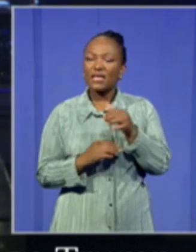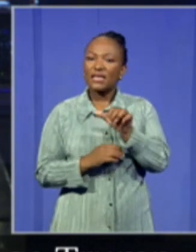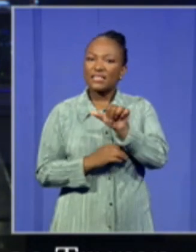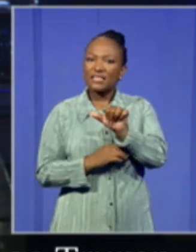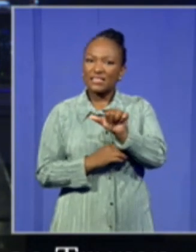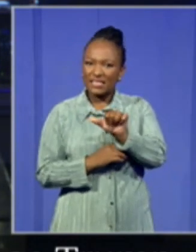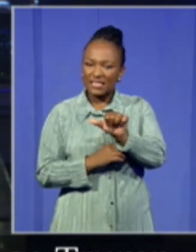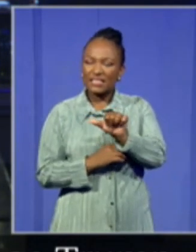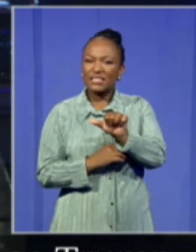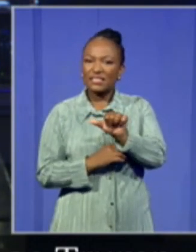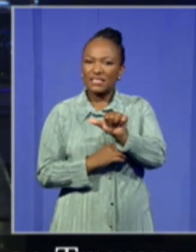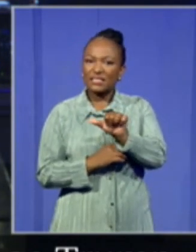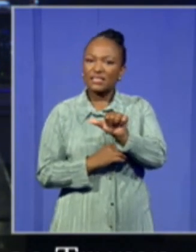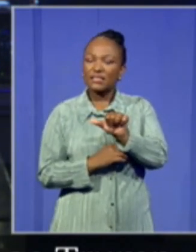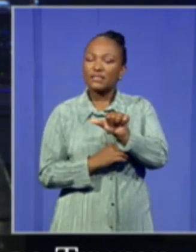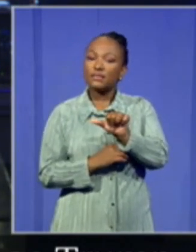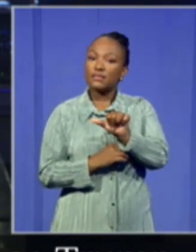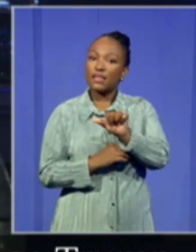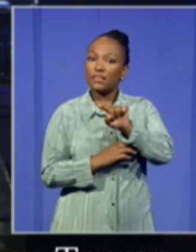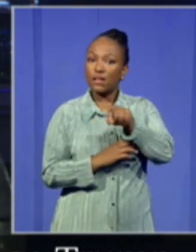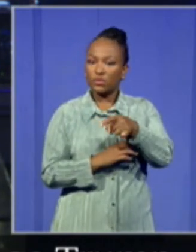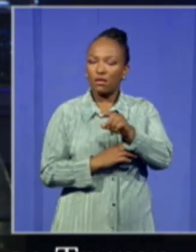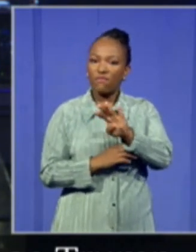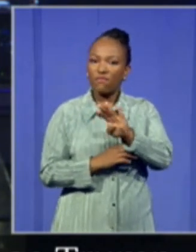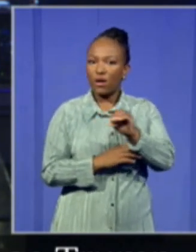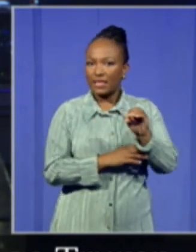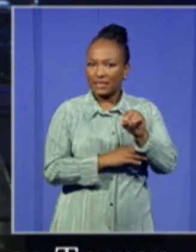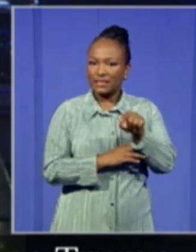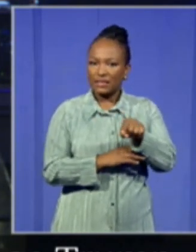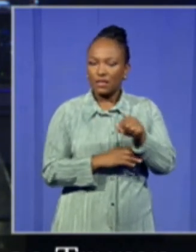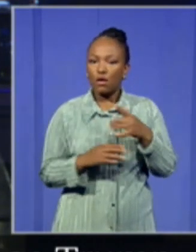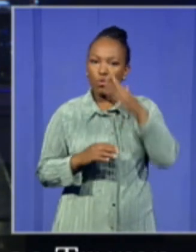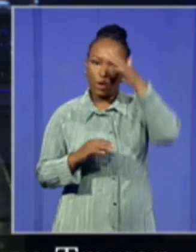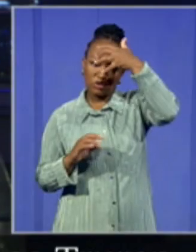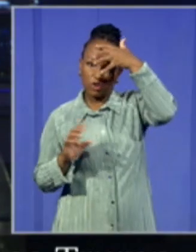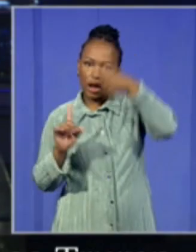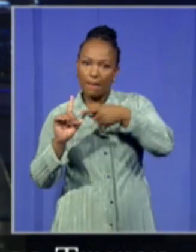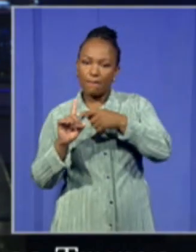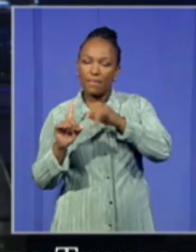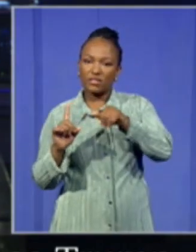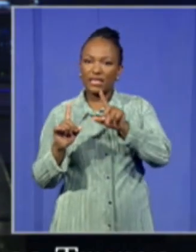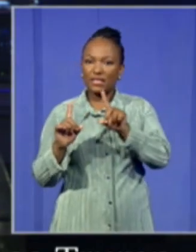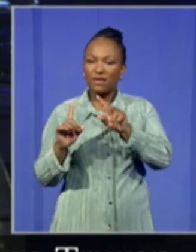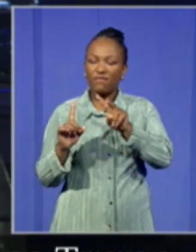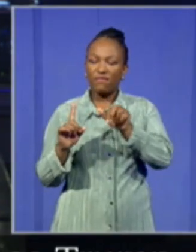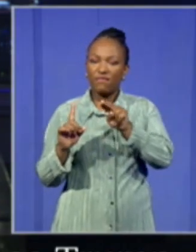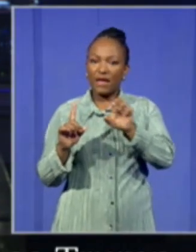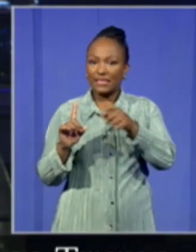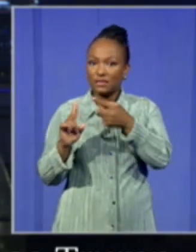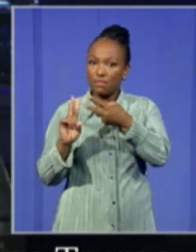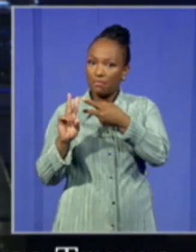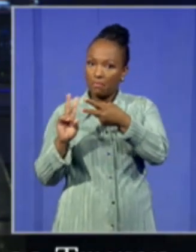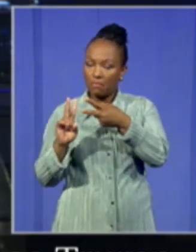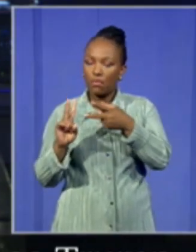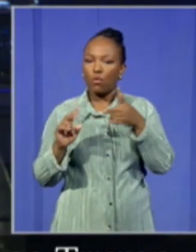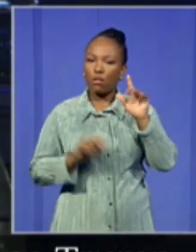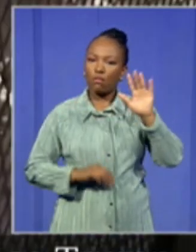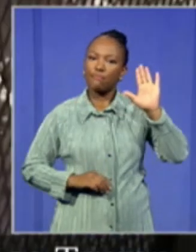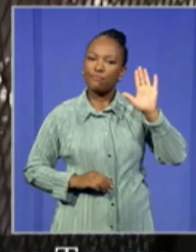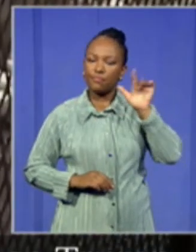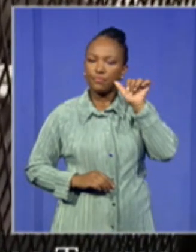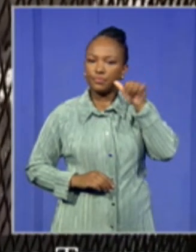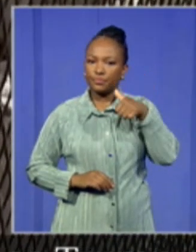250 go thologela kwa toropong eno go bona fa Trump le motlatsi wa gagwe JD Vance ba ikanisiwa.